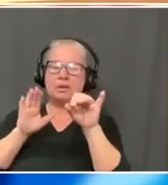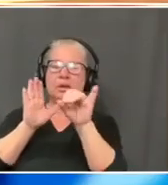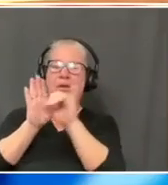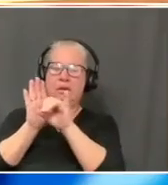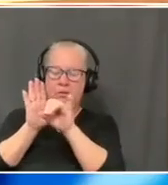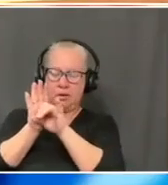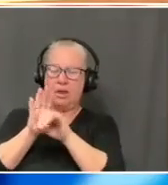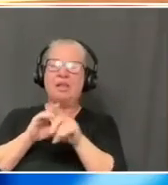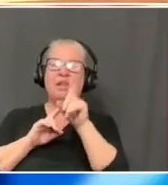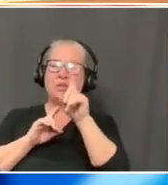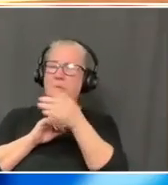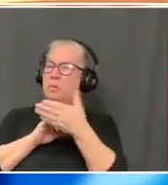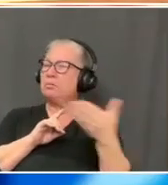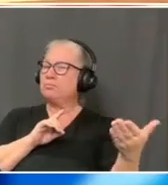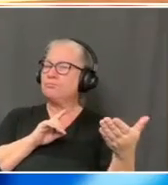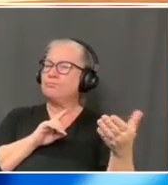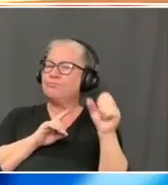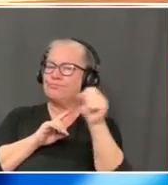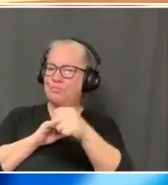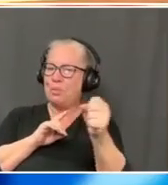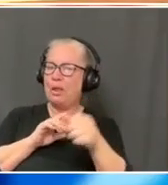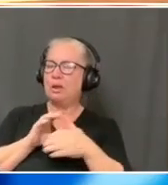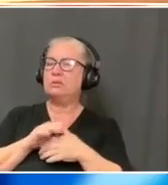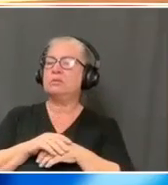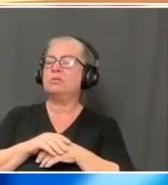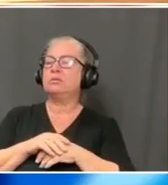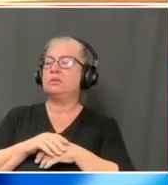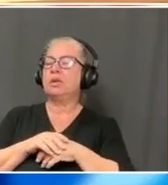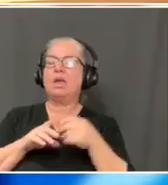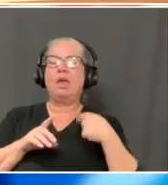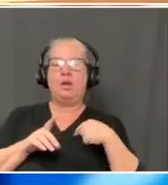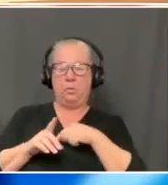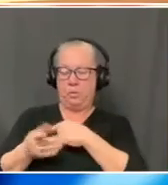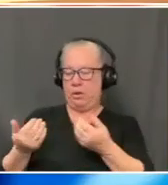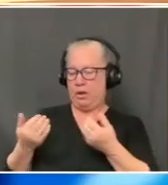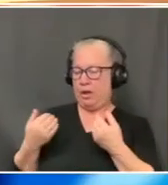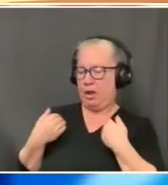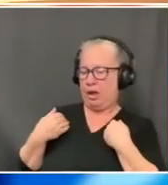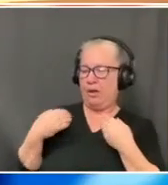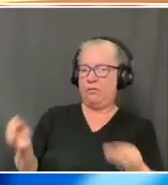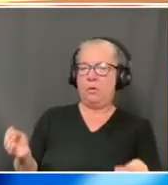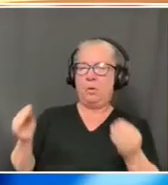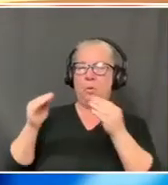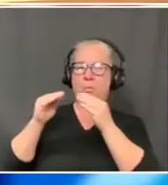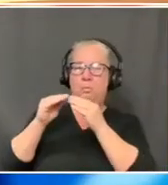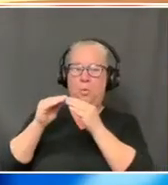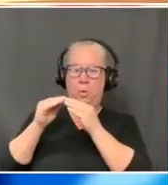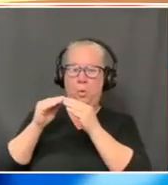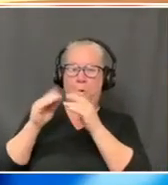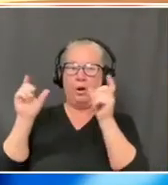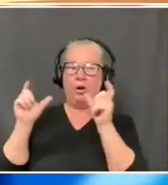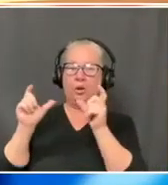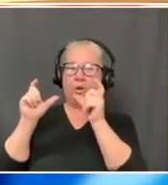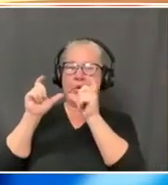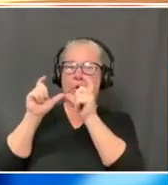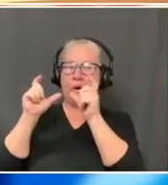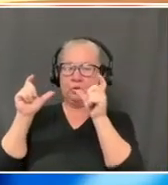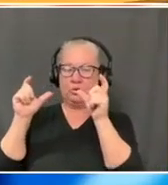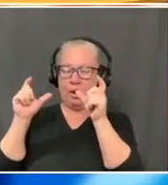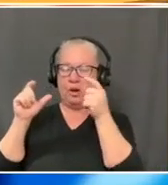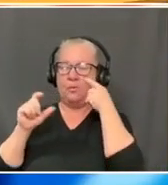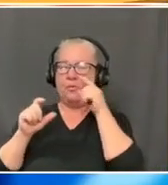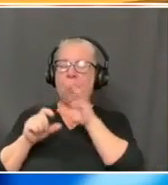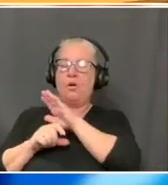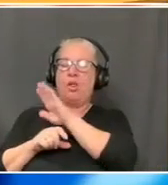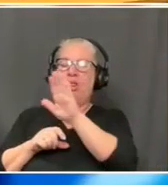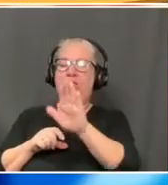And also, we are contracting out more for their services? Would Well, I that think be there's a general trend for